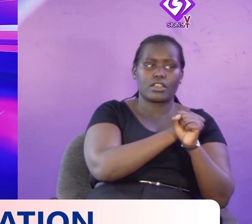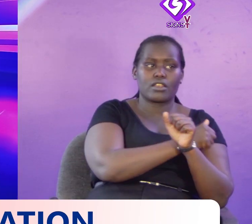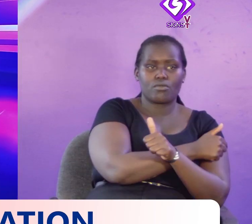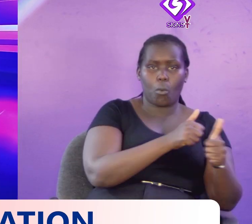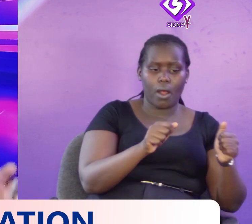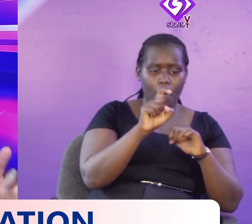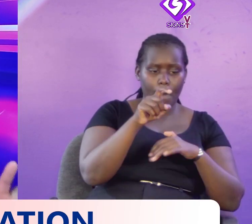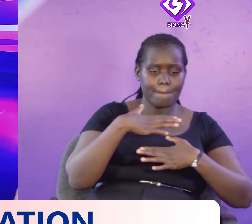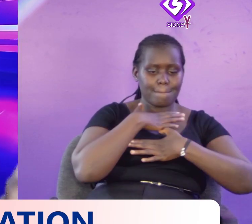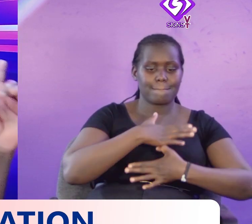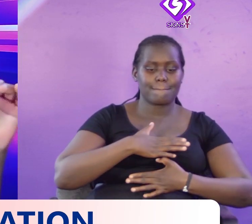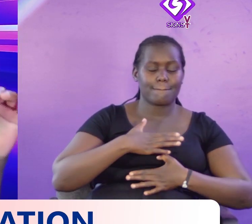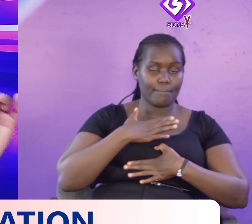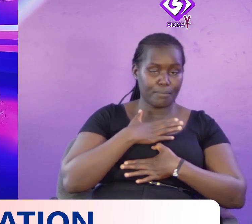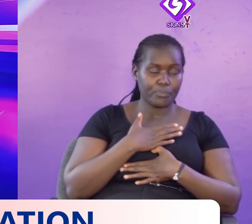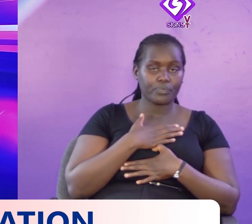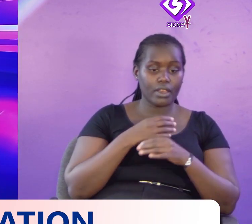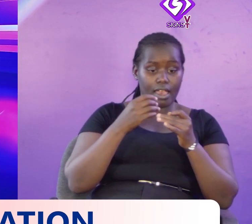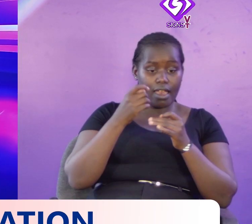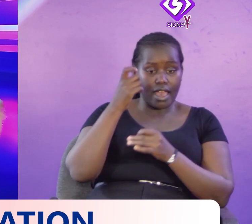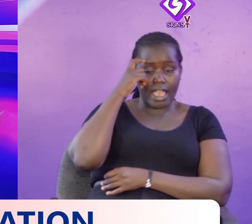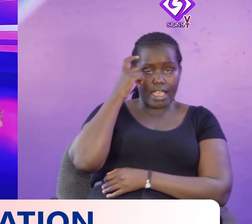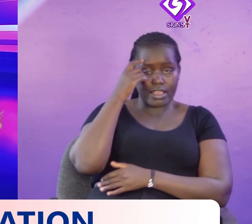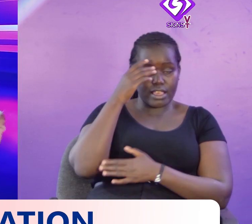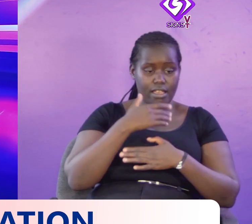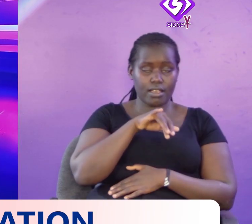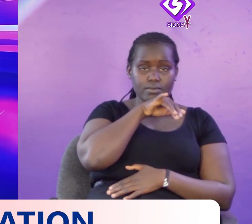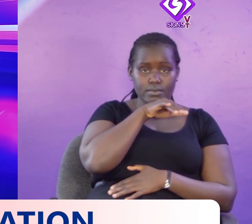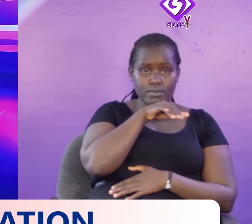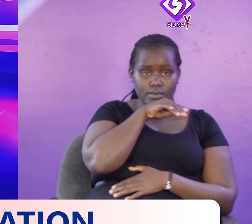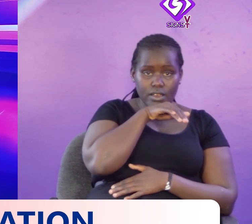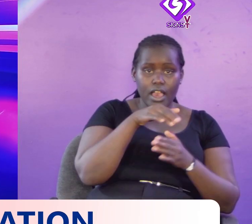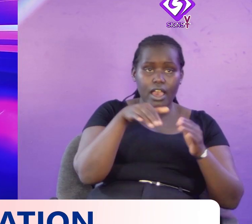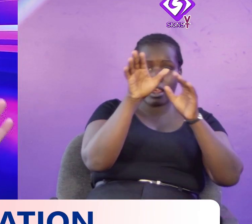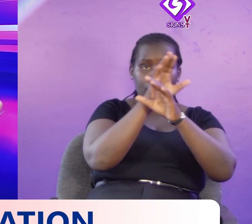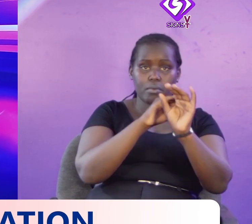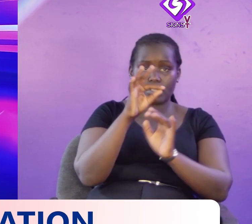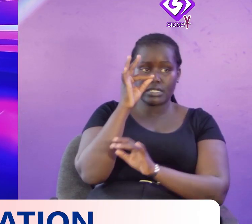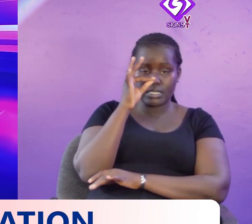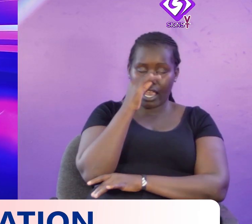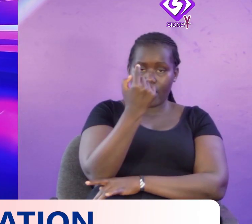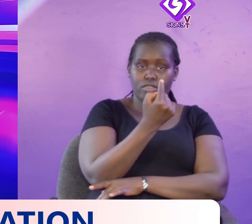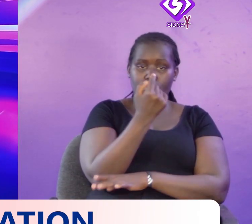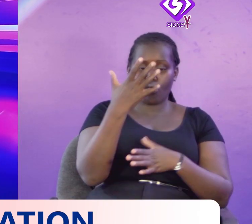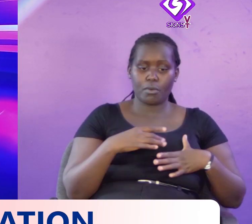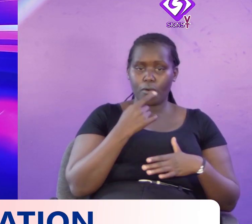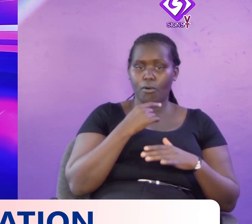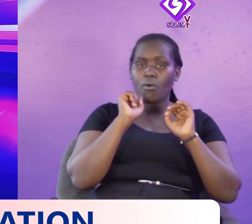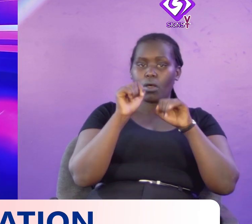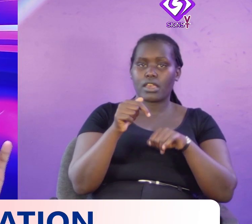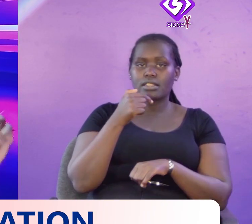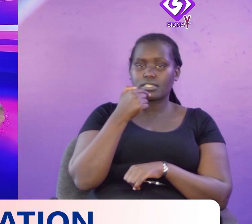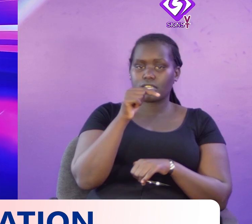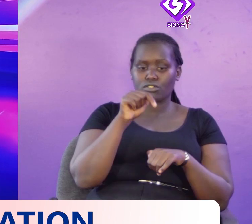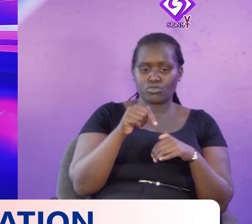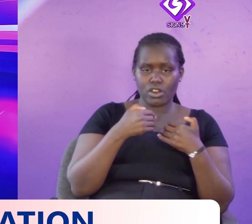to appreciate. I think Baba and President Kibaki were the only people that I can say today that